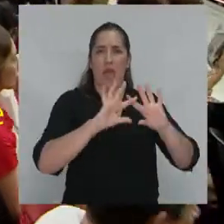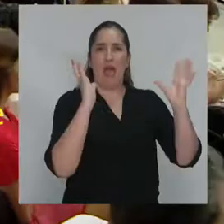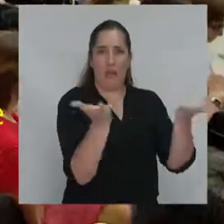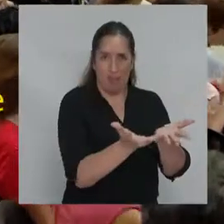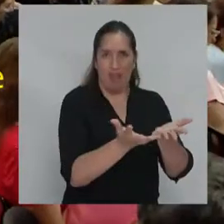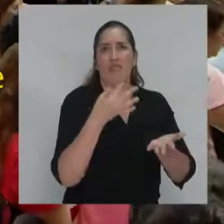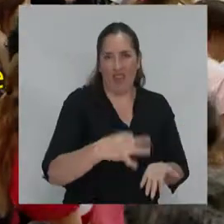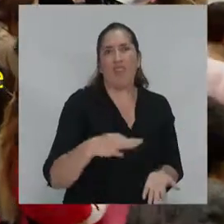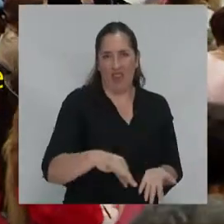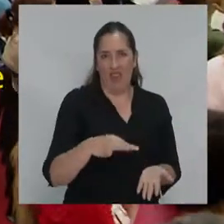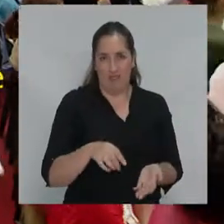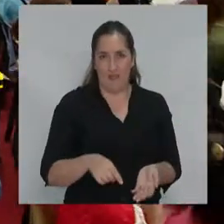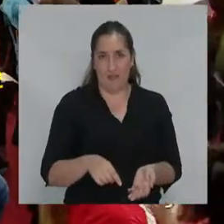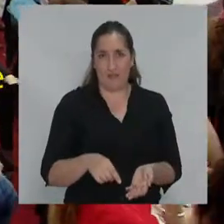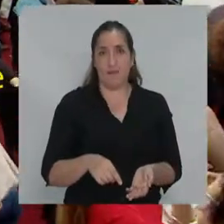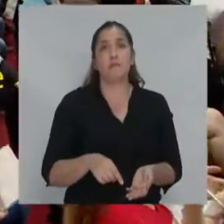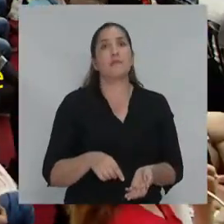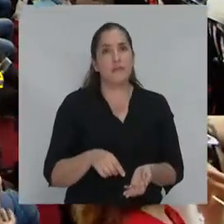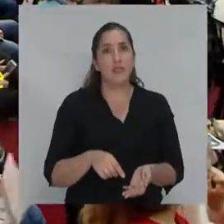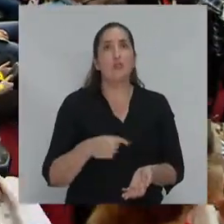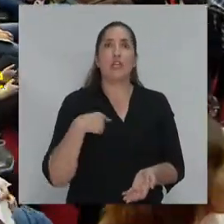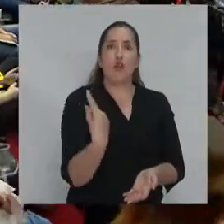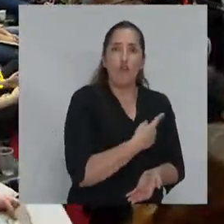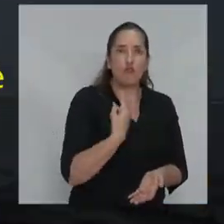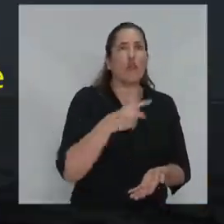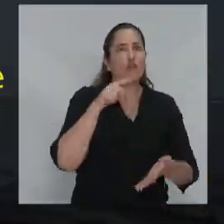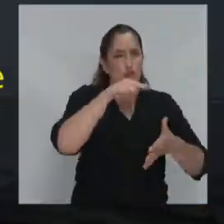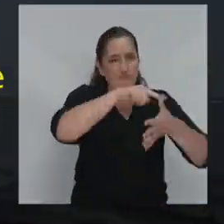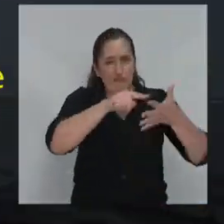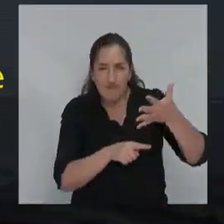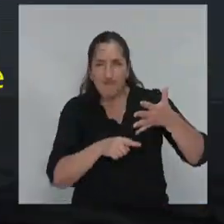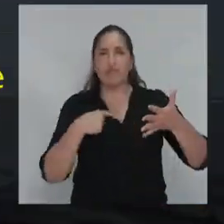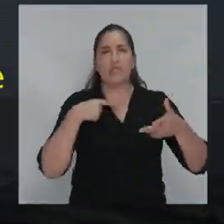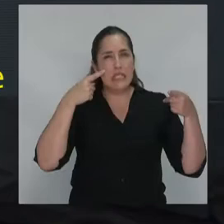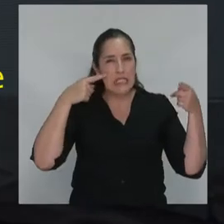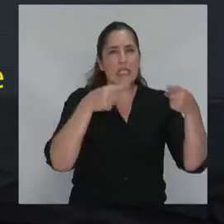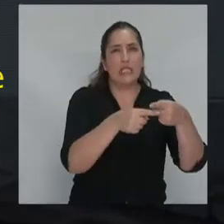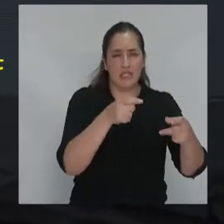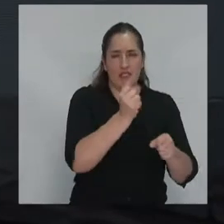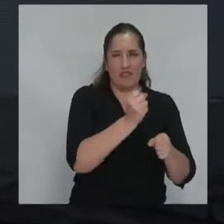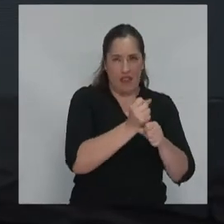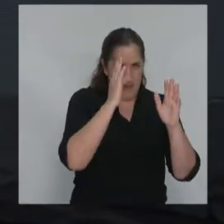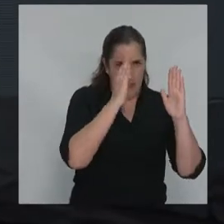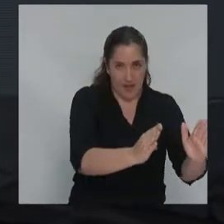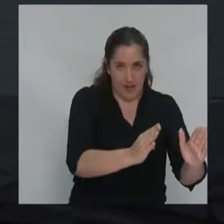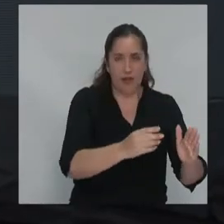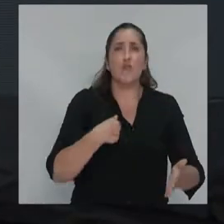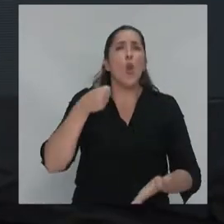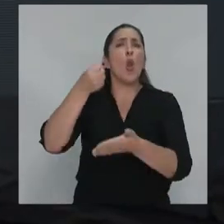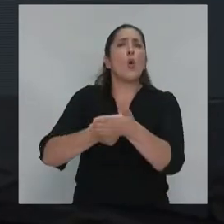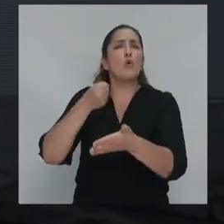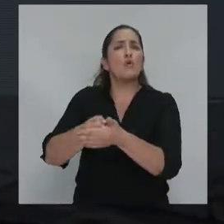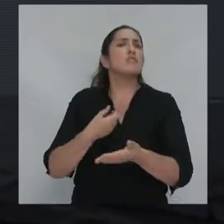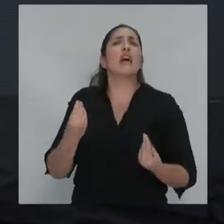So that's what we're fighting for, and we all know what we're fighting against. We will fight Trump. We will defend our